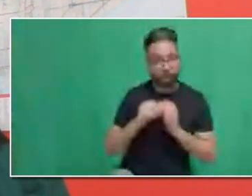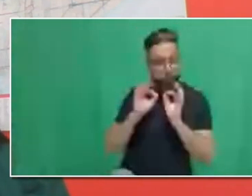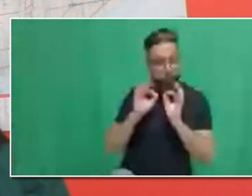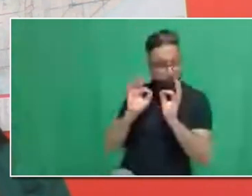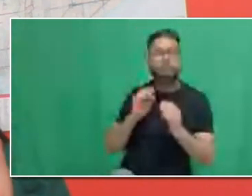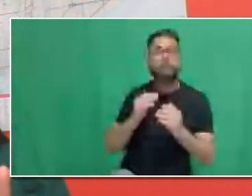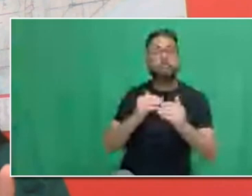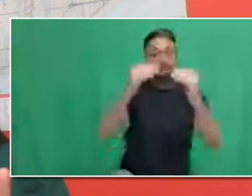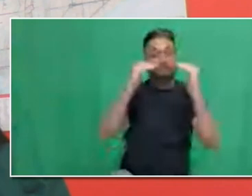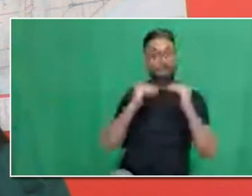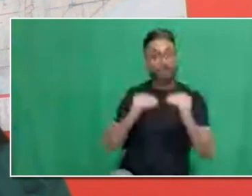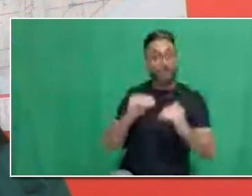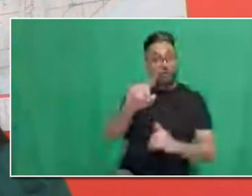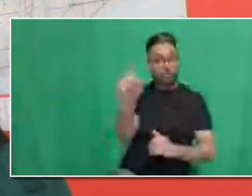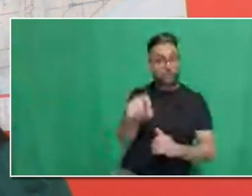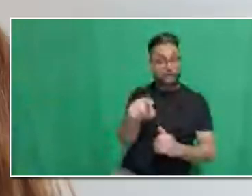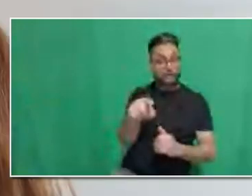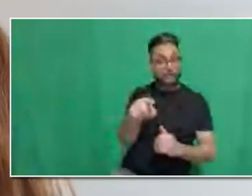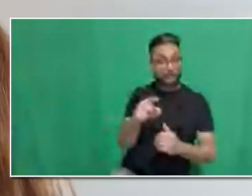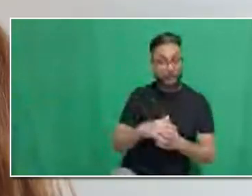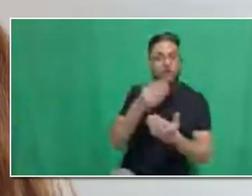Basso, I think this is also sort of your area.